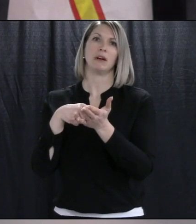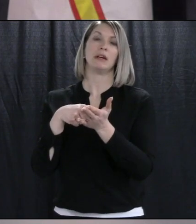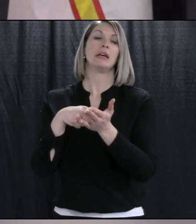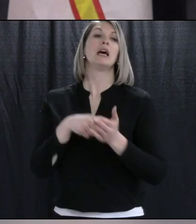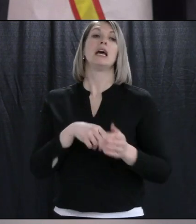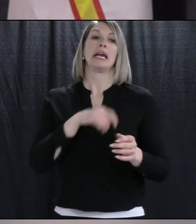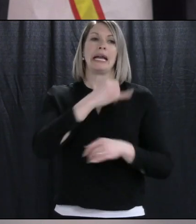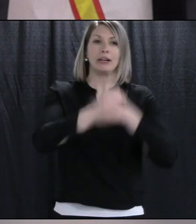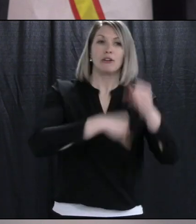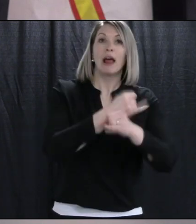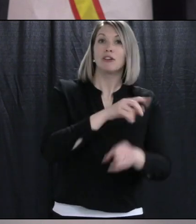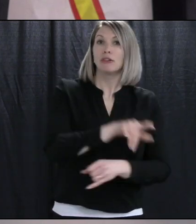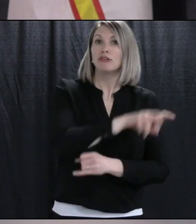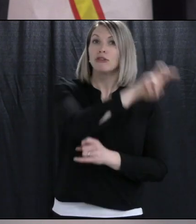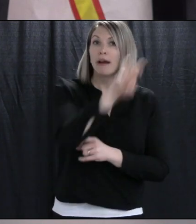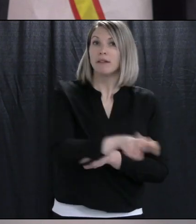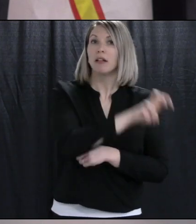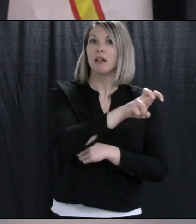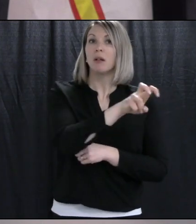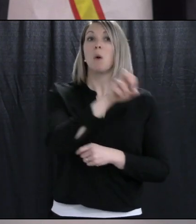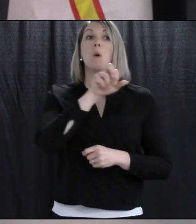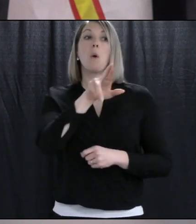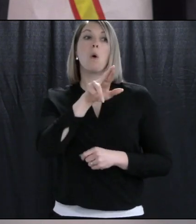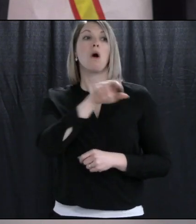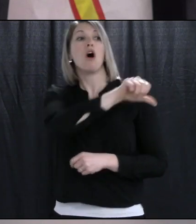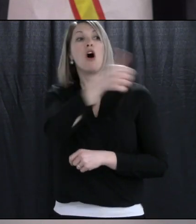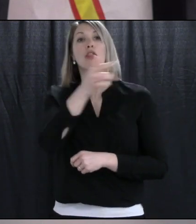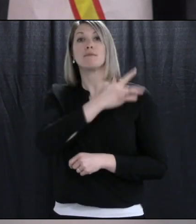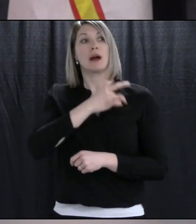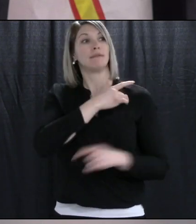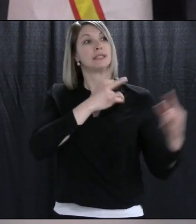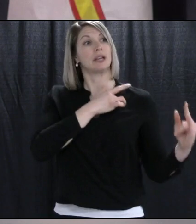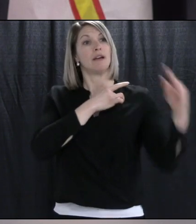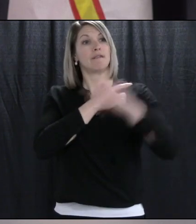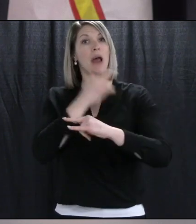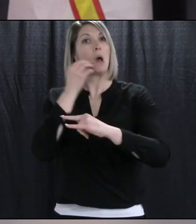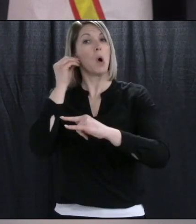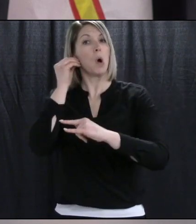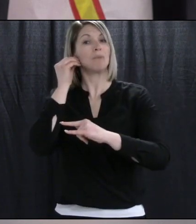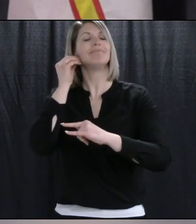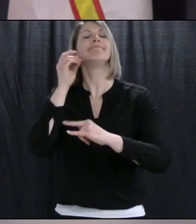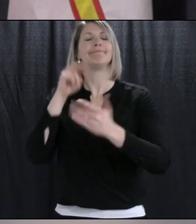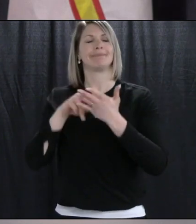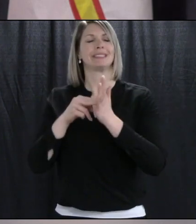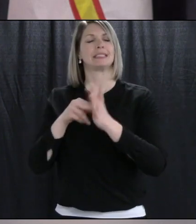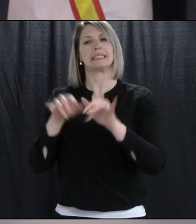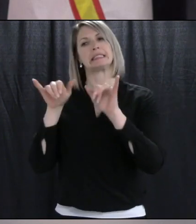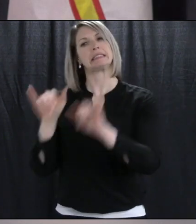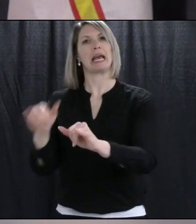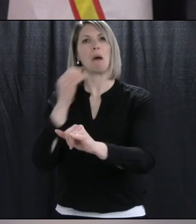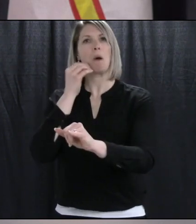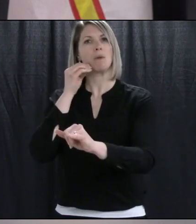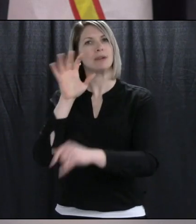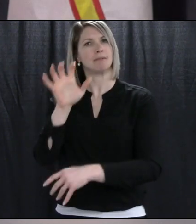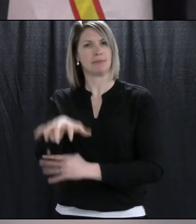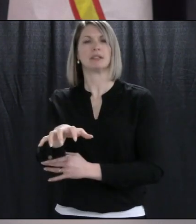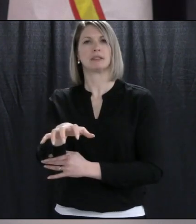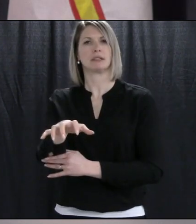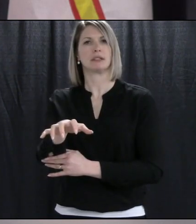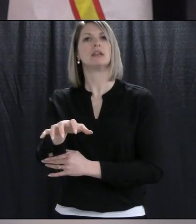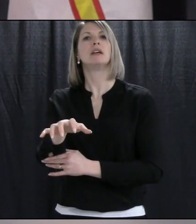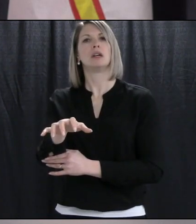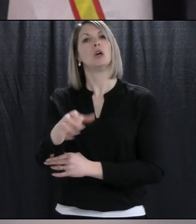travels and those arriving from another province. We will do everything within our power to implement